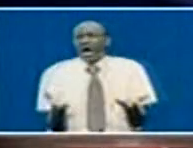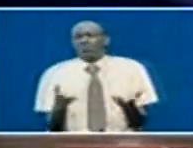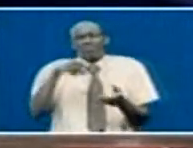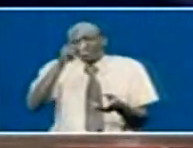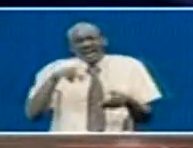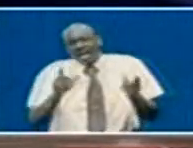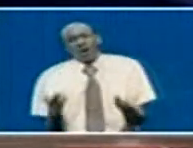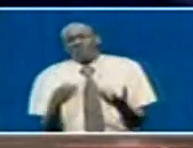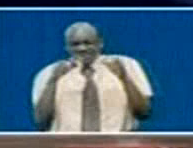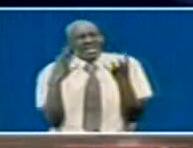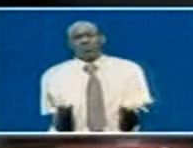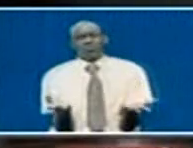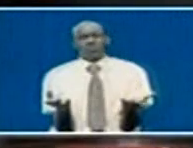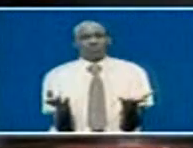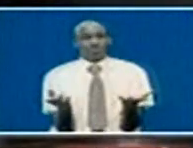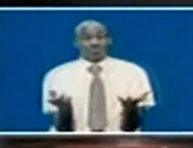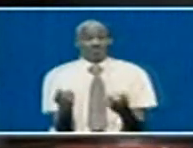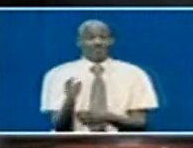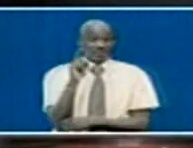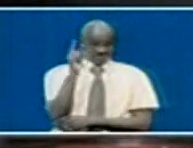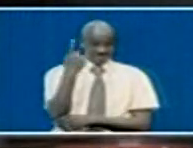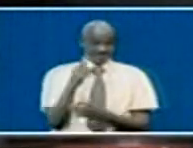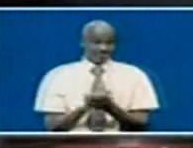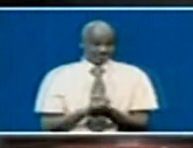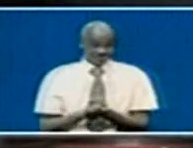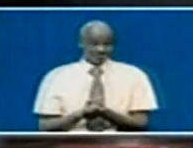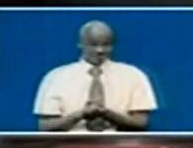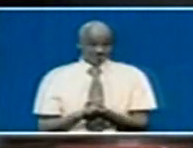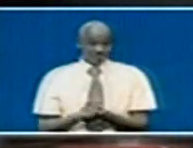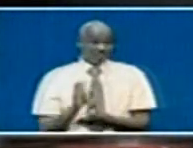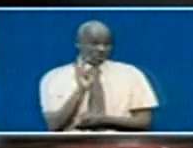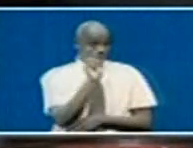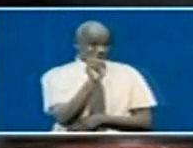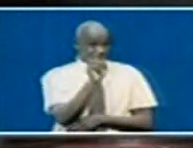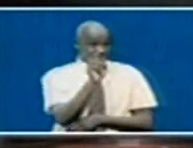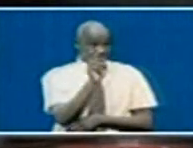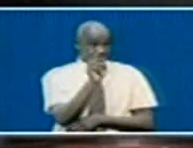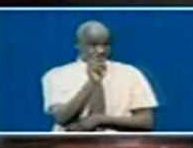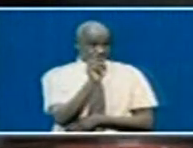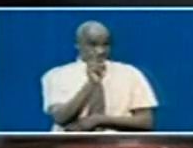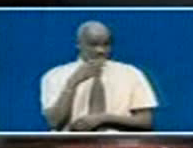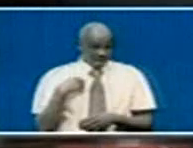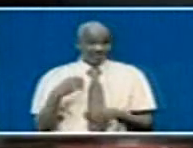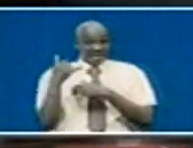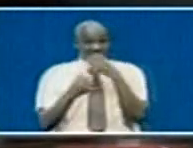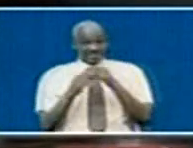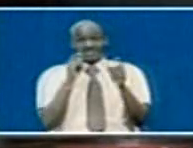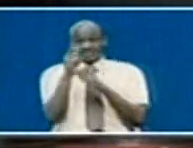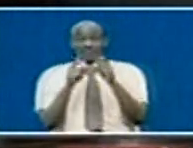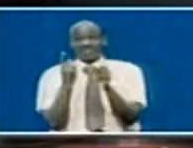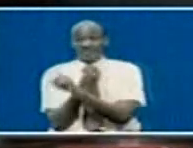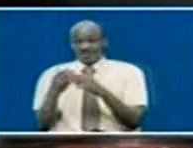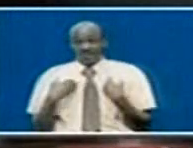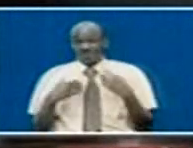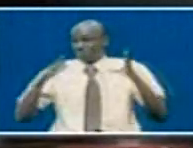allowed? First of all, look at the type of countries we have. They are